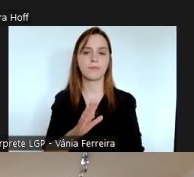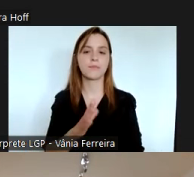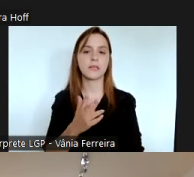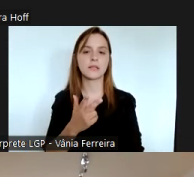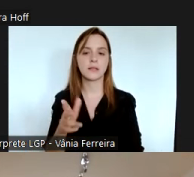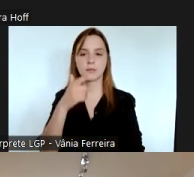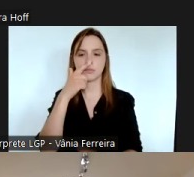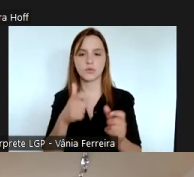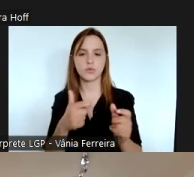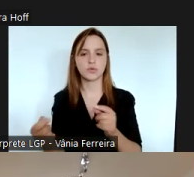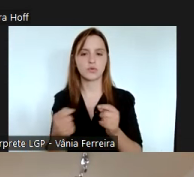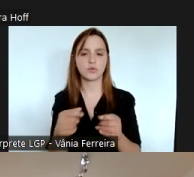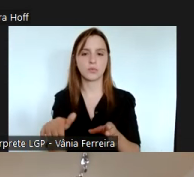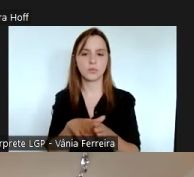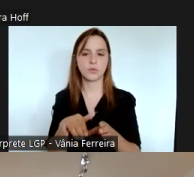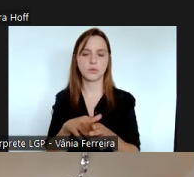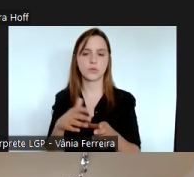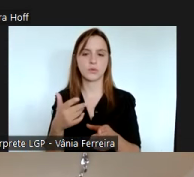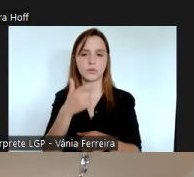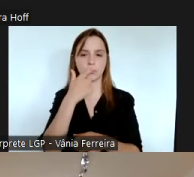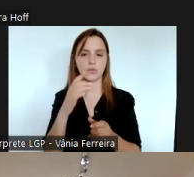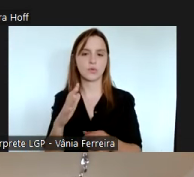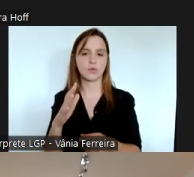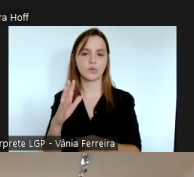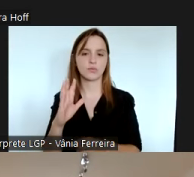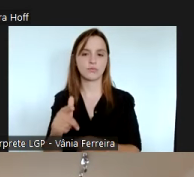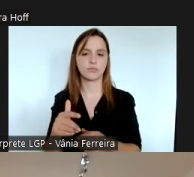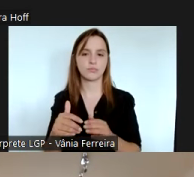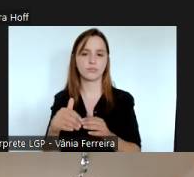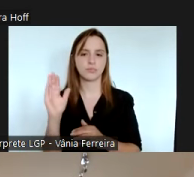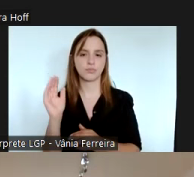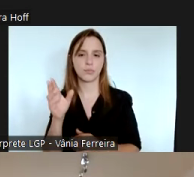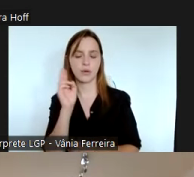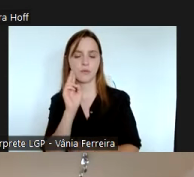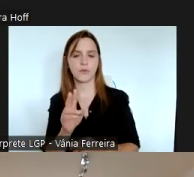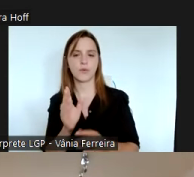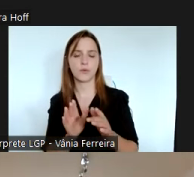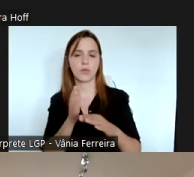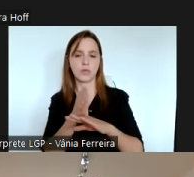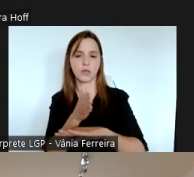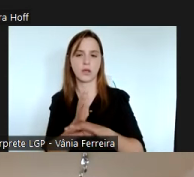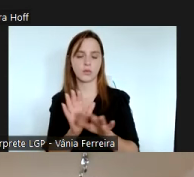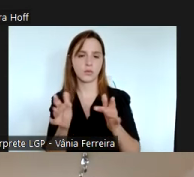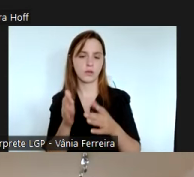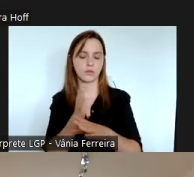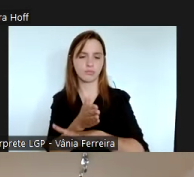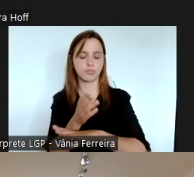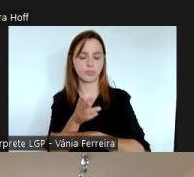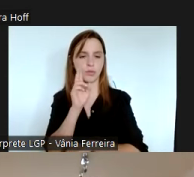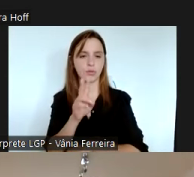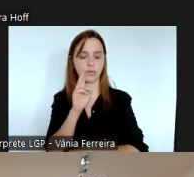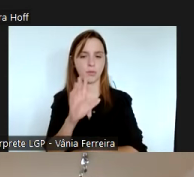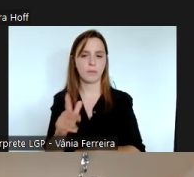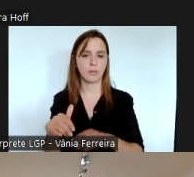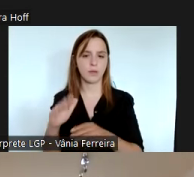discussion, and more than 1,000 Facebook users replayed the live stream video on our page. From the very